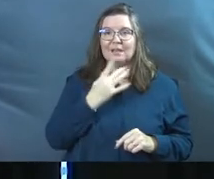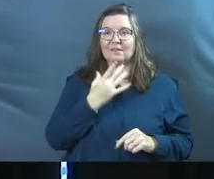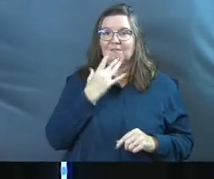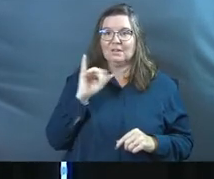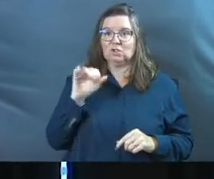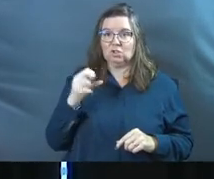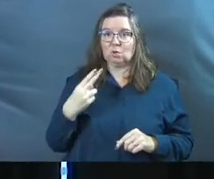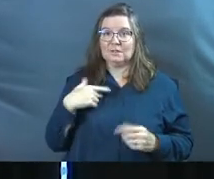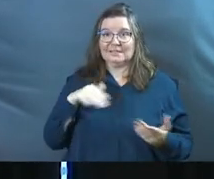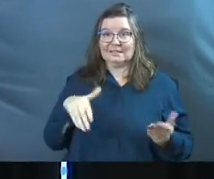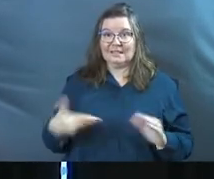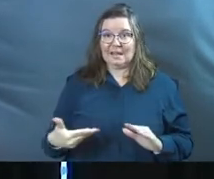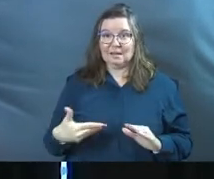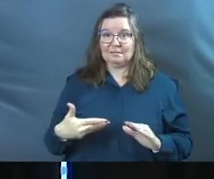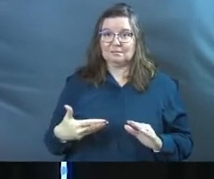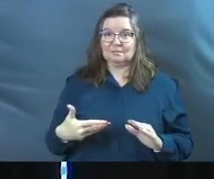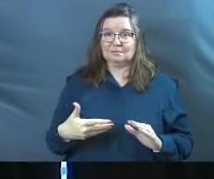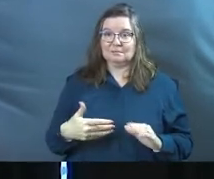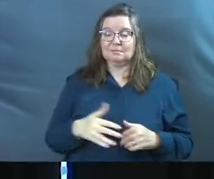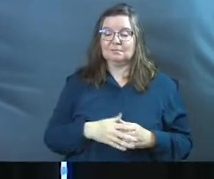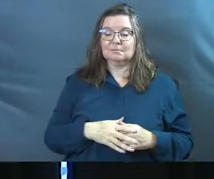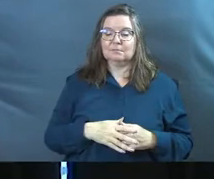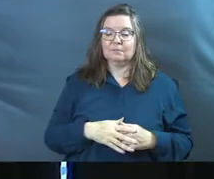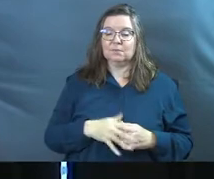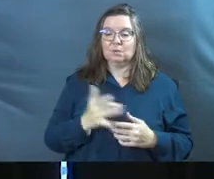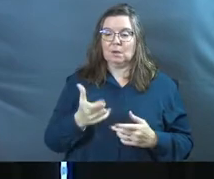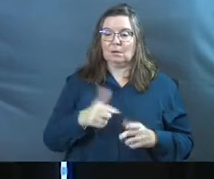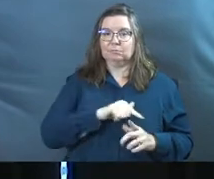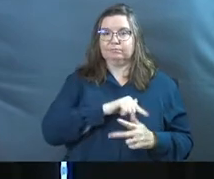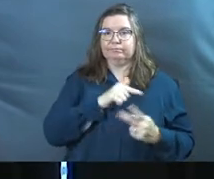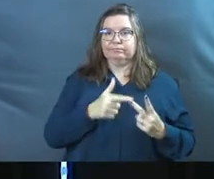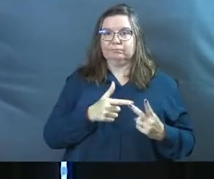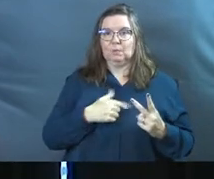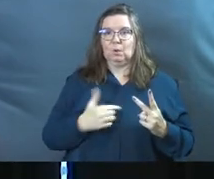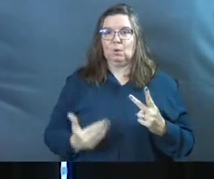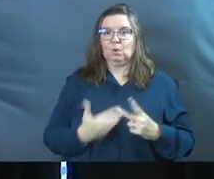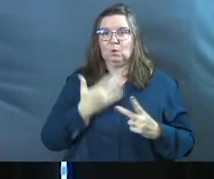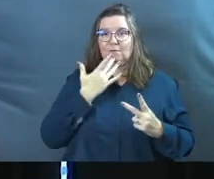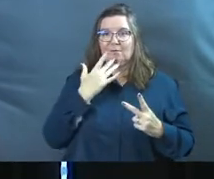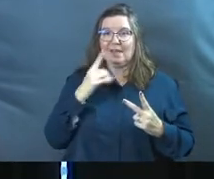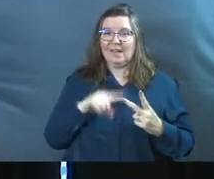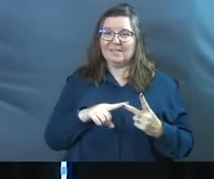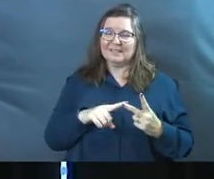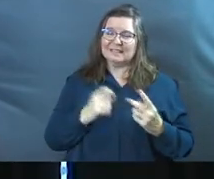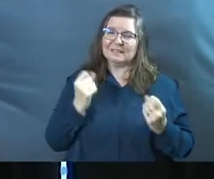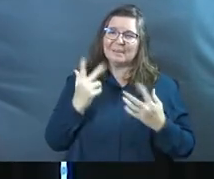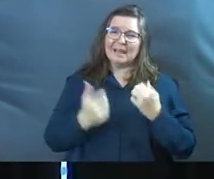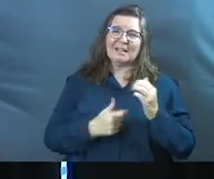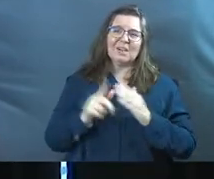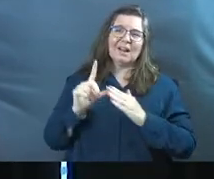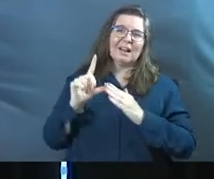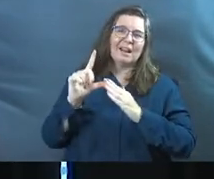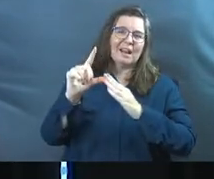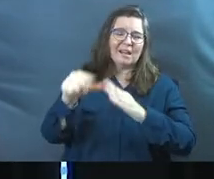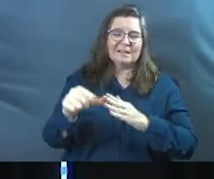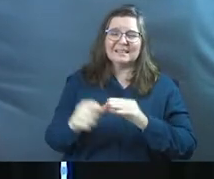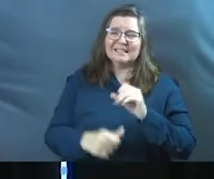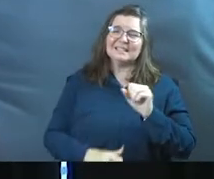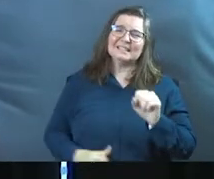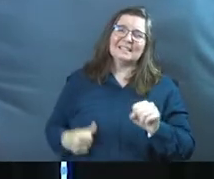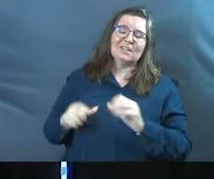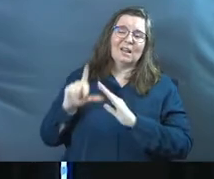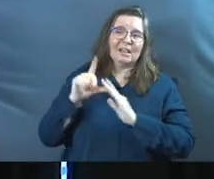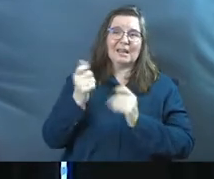his favorite, Joseph, is dead. We covered that in week 1. He's got himself a new favorite. This is years later. This is